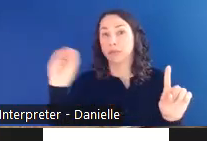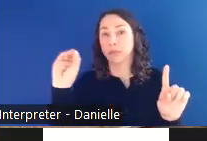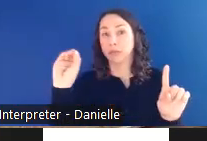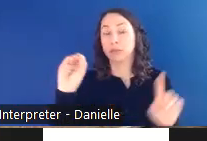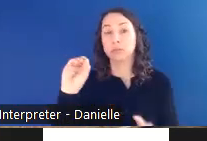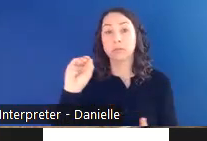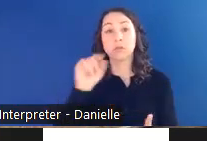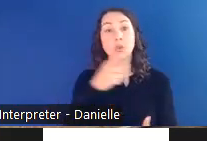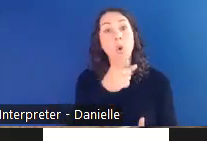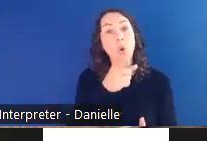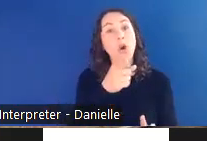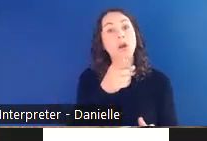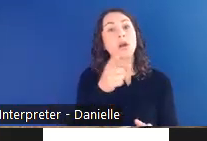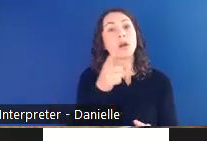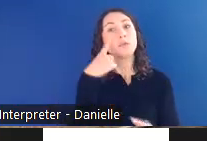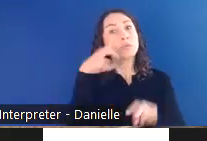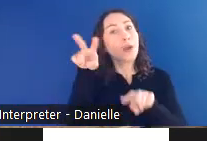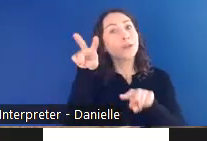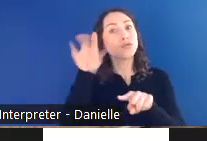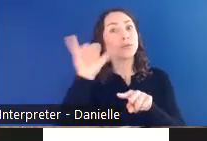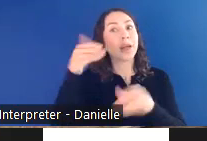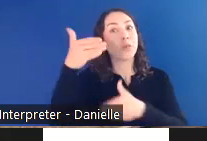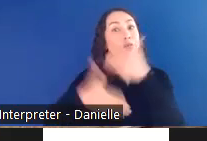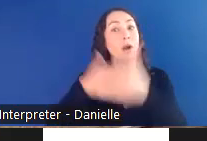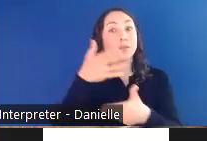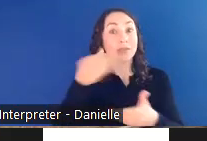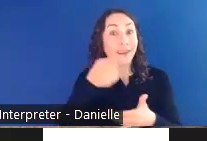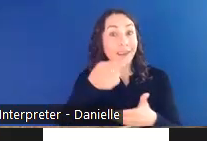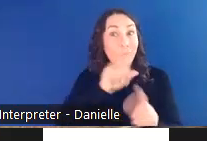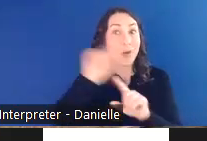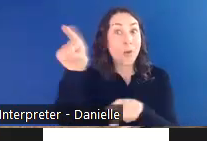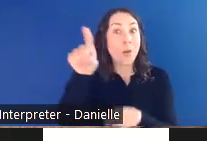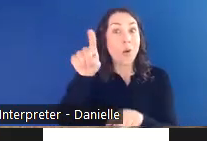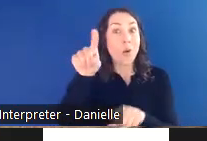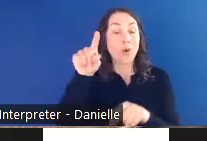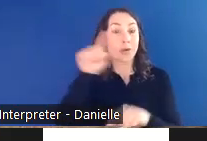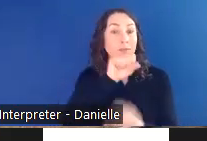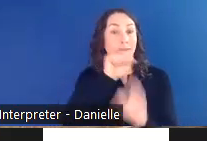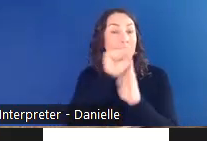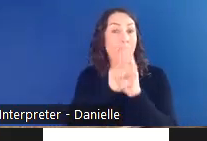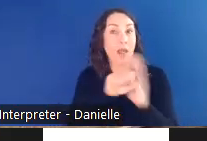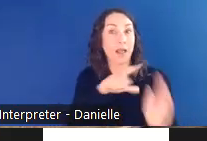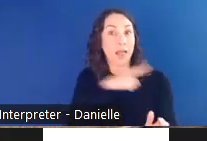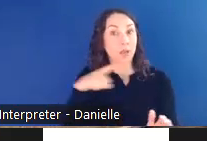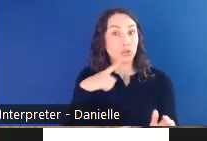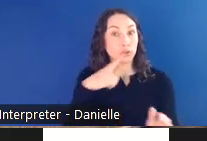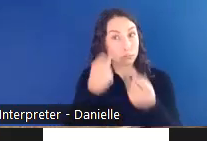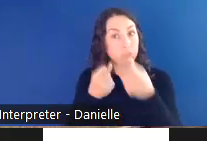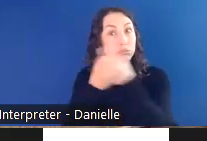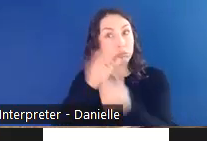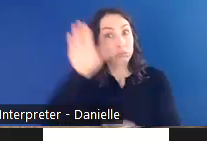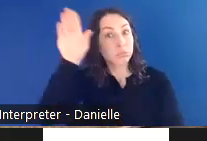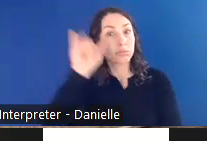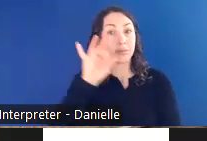even potentially go ahead and speak to the state legislature in support of that bill if that is something you're interested